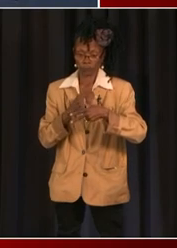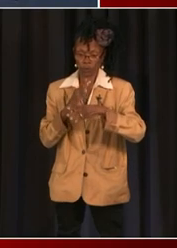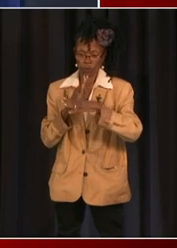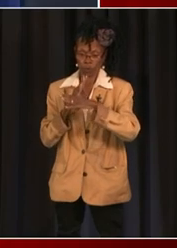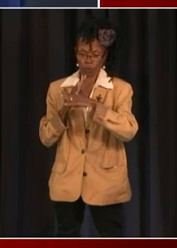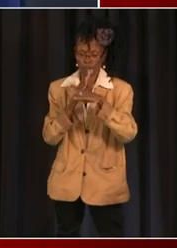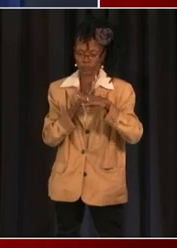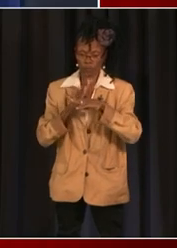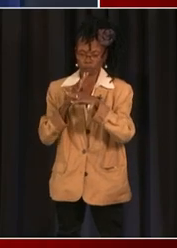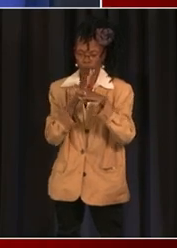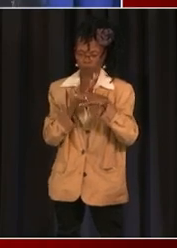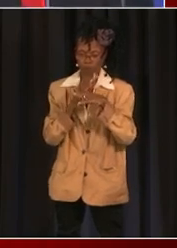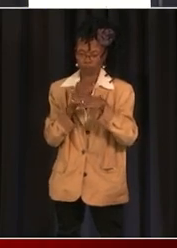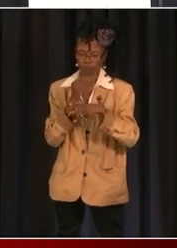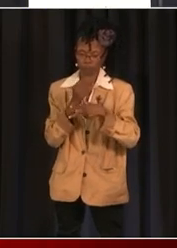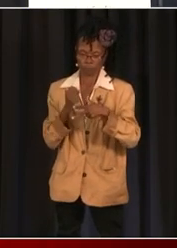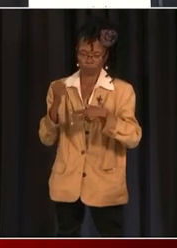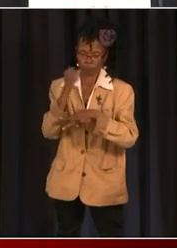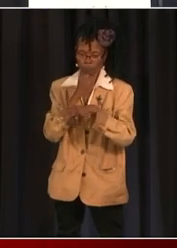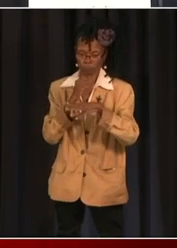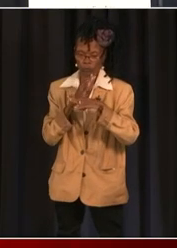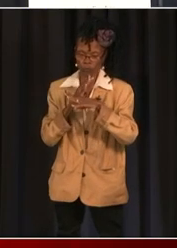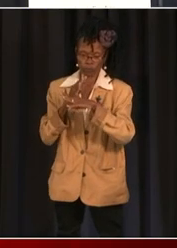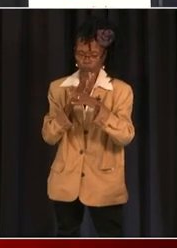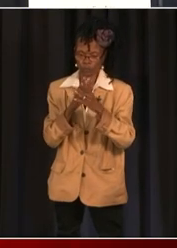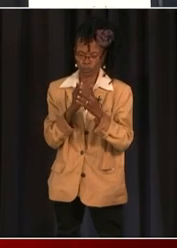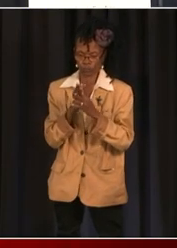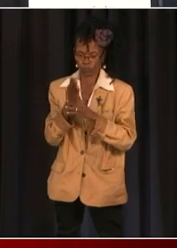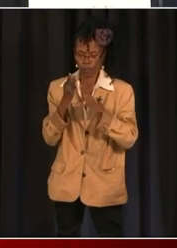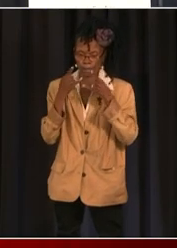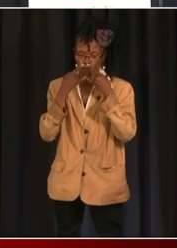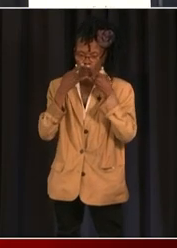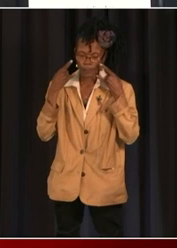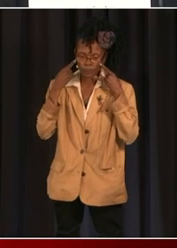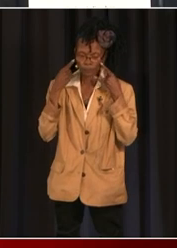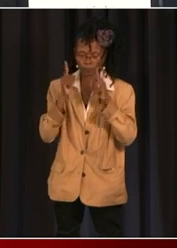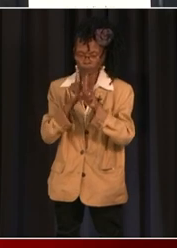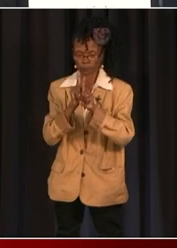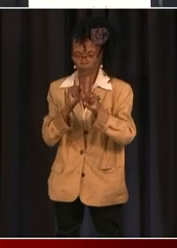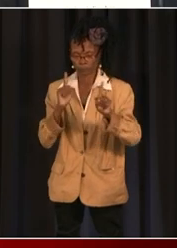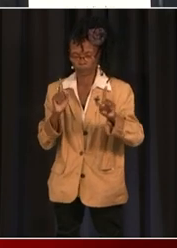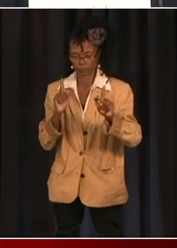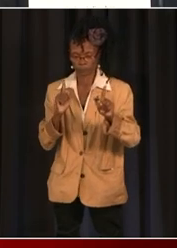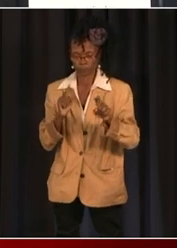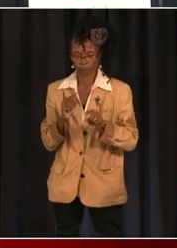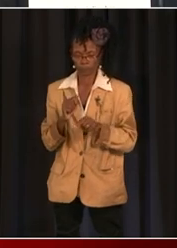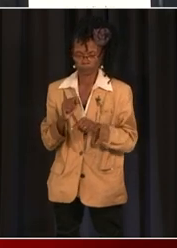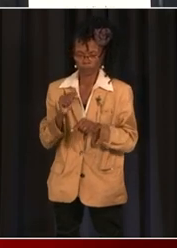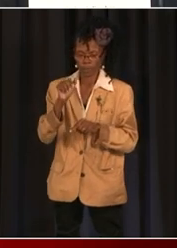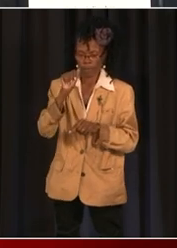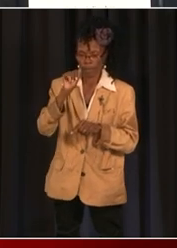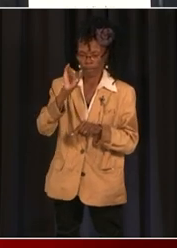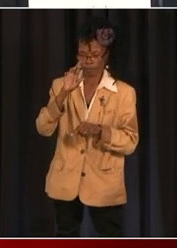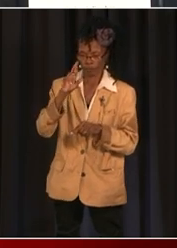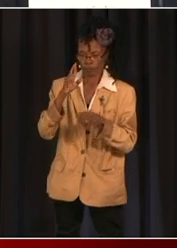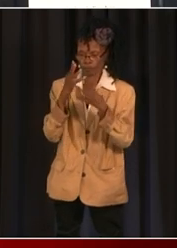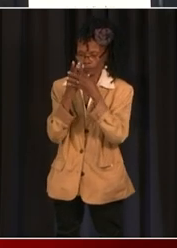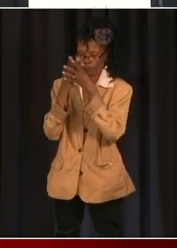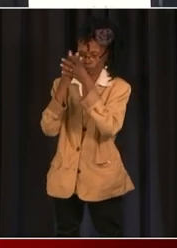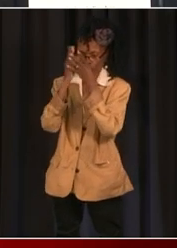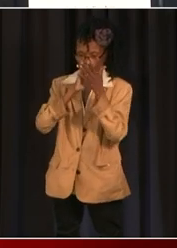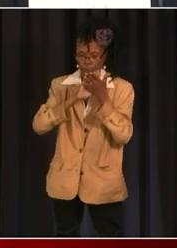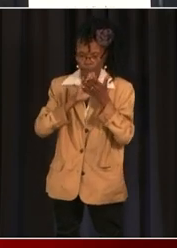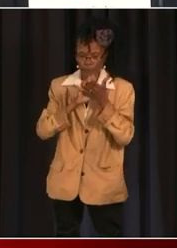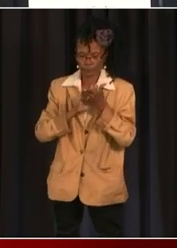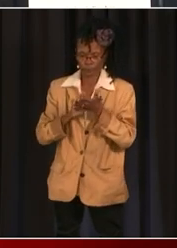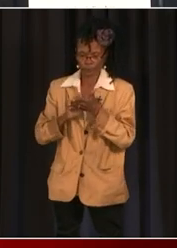on preventing the spread of COVID-19 through universal masking, physical distancing, enhanced air filtration, cleaning,